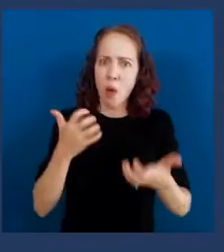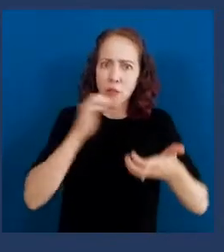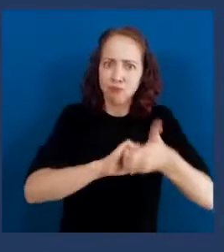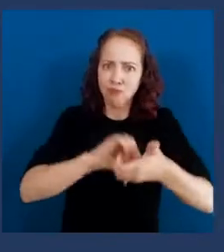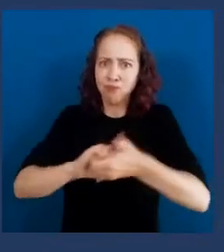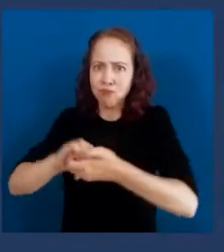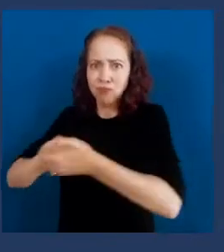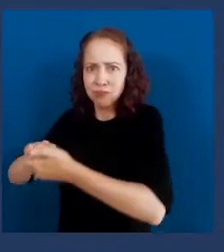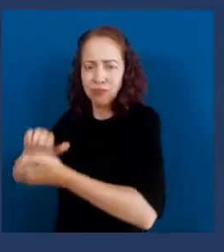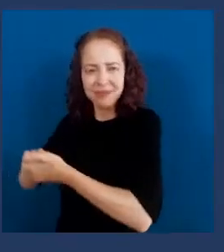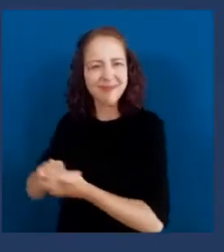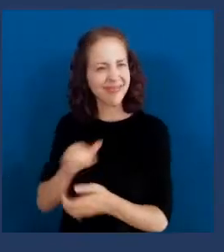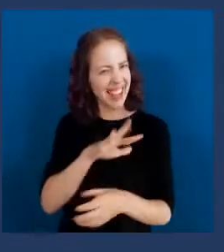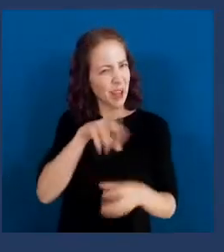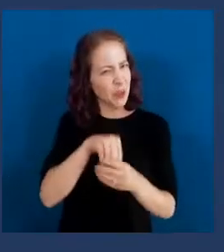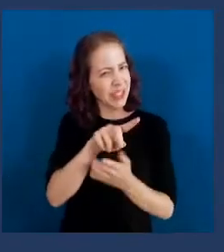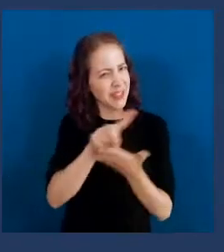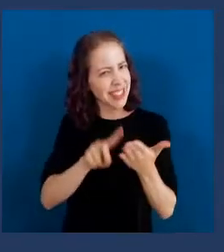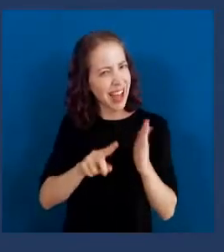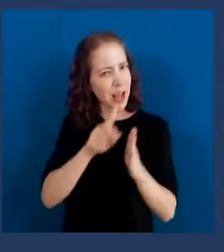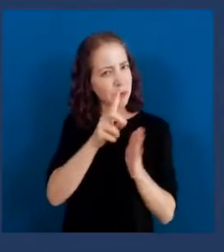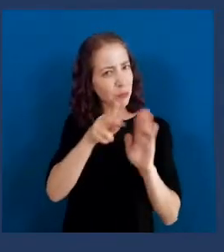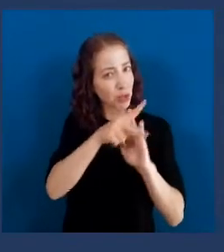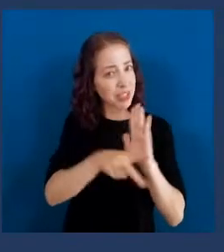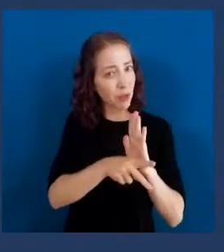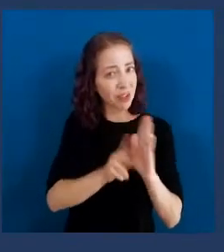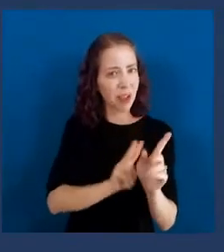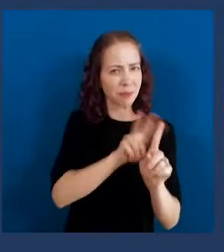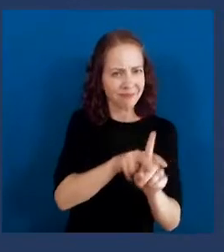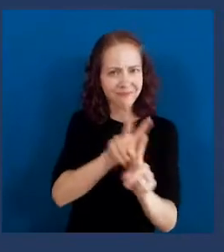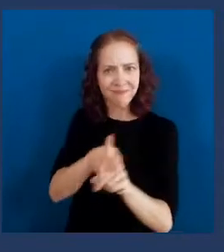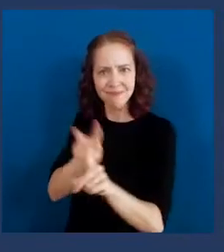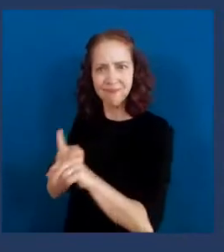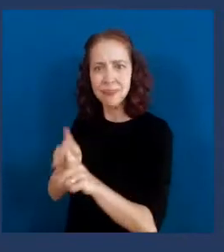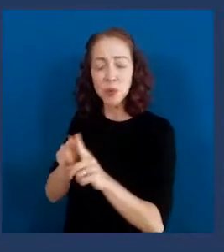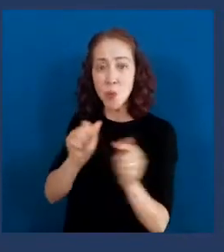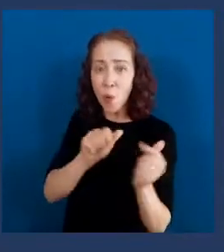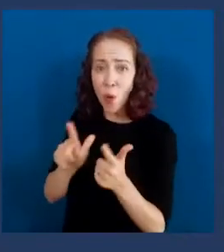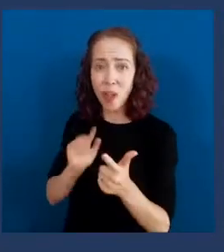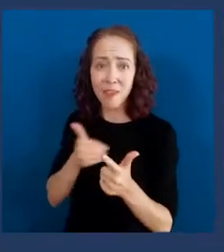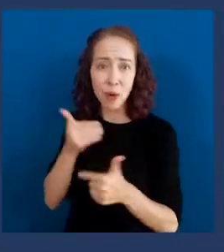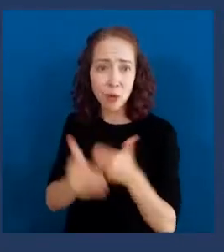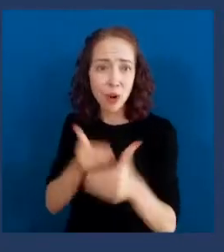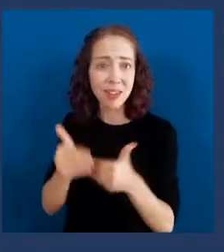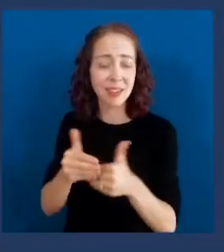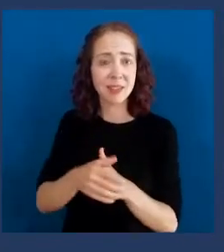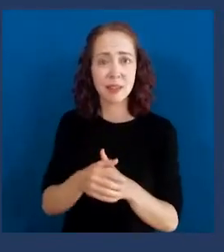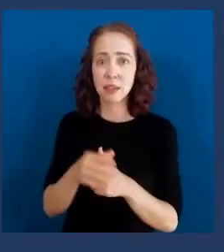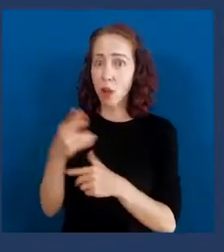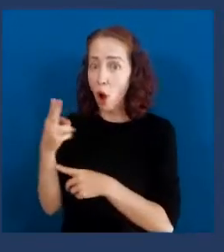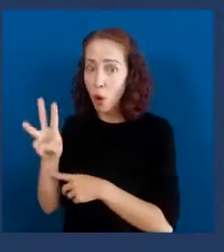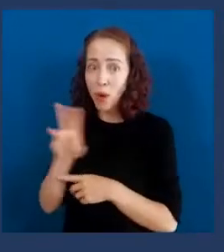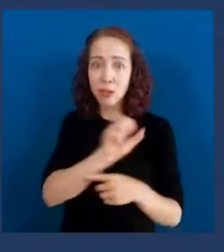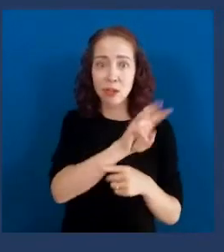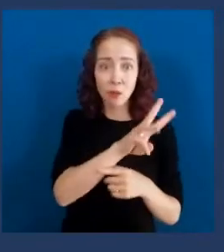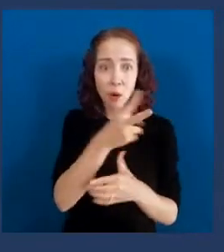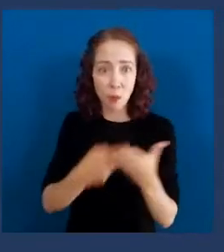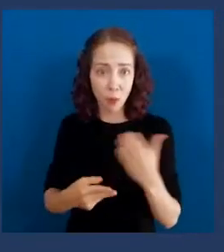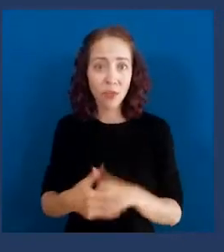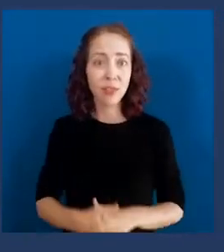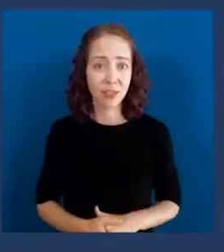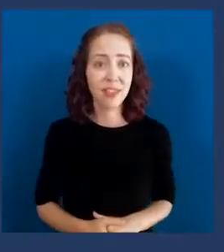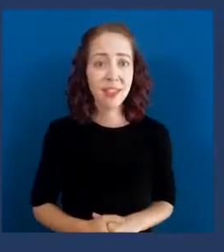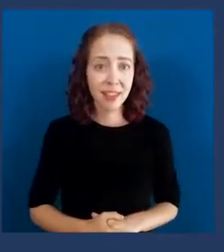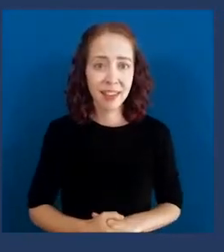we can with the work that we're doing, bringing inclusive design principles to every part of our product making process, both across hardware and